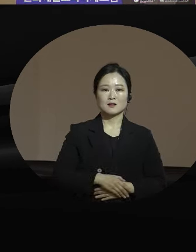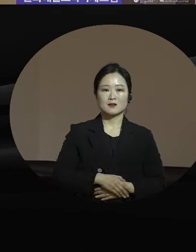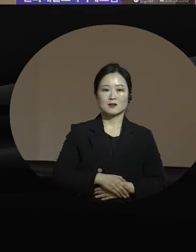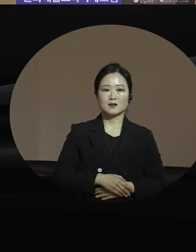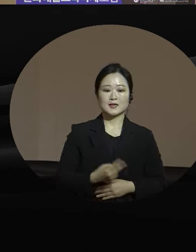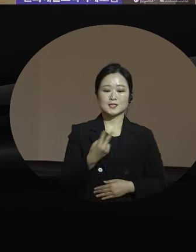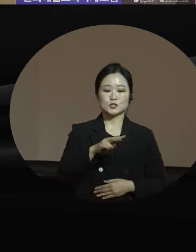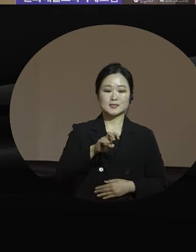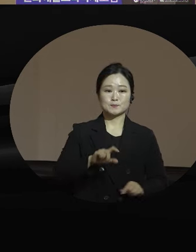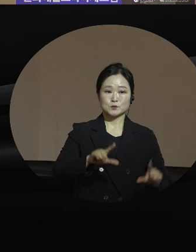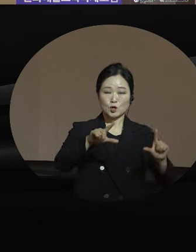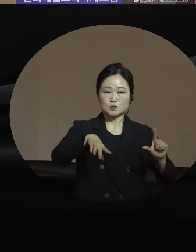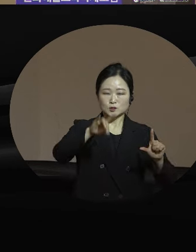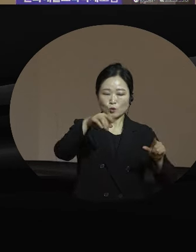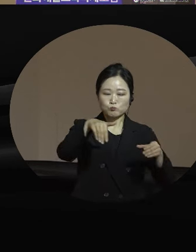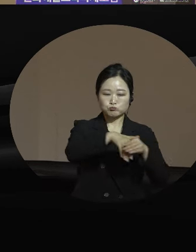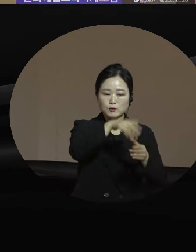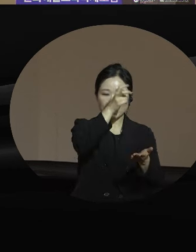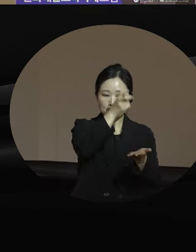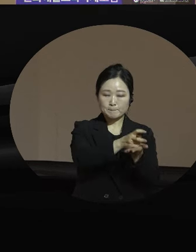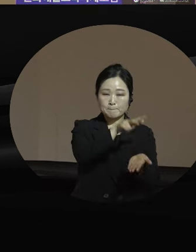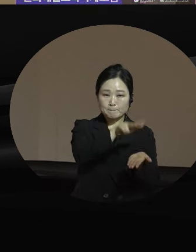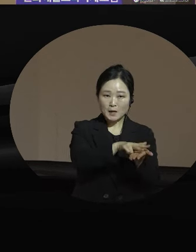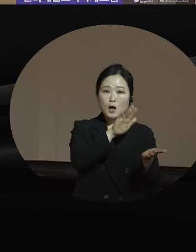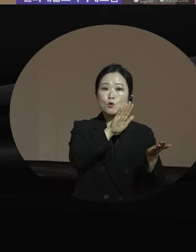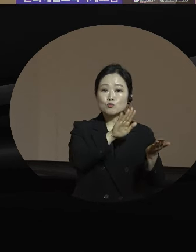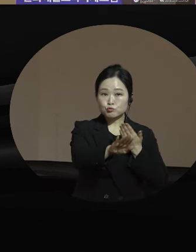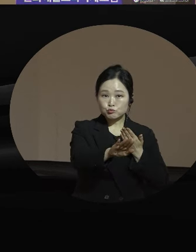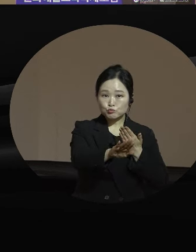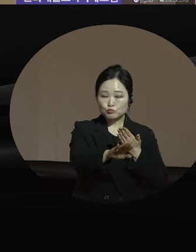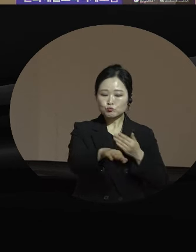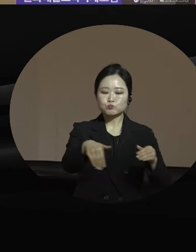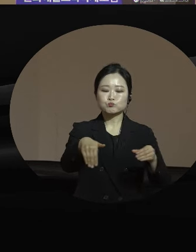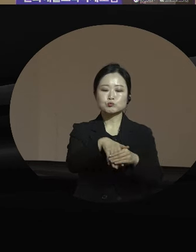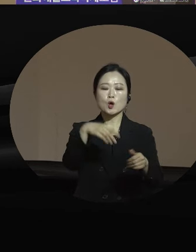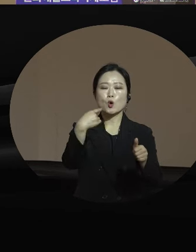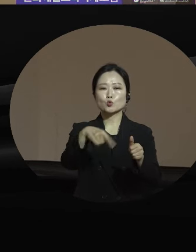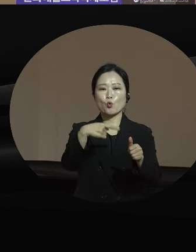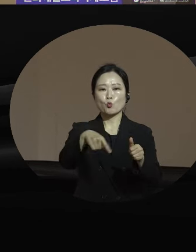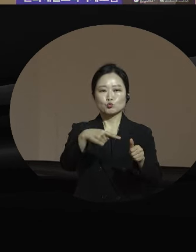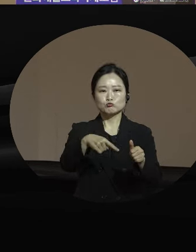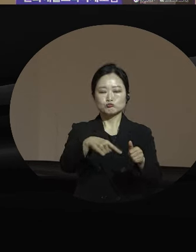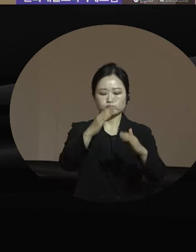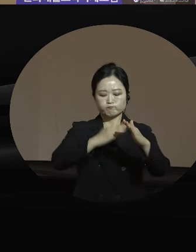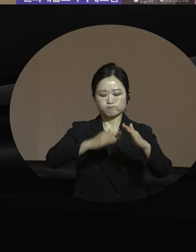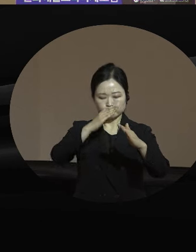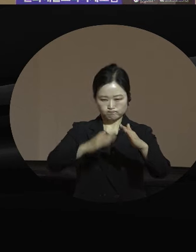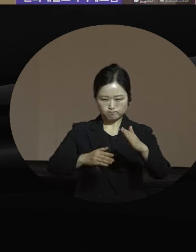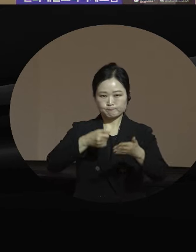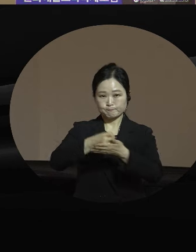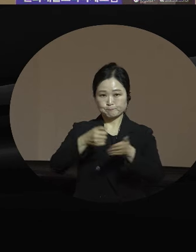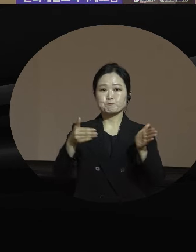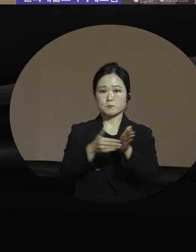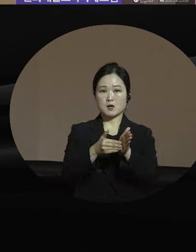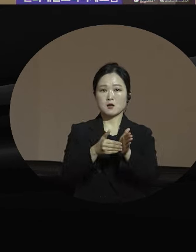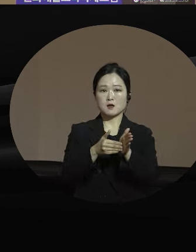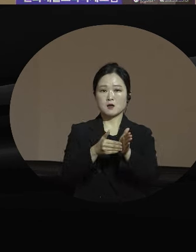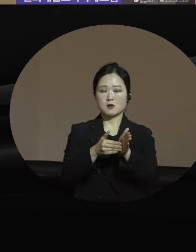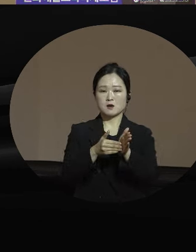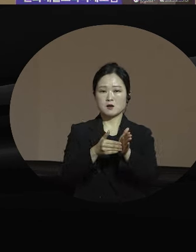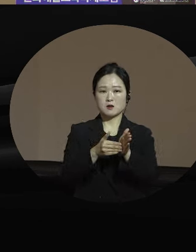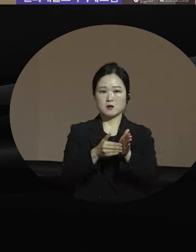the cultural education is aimed at educating people, discovering the developing talents and the